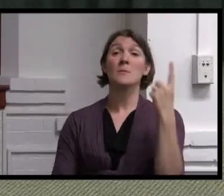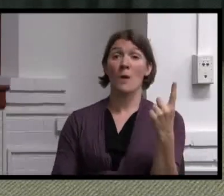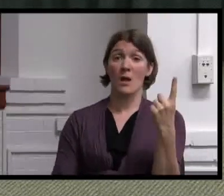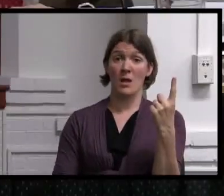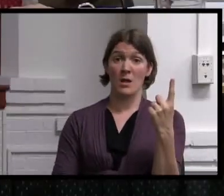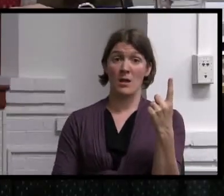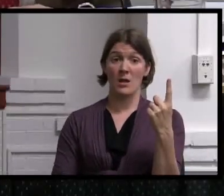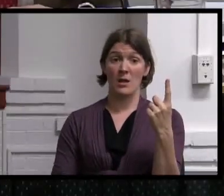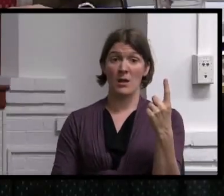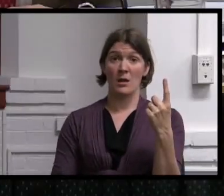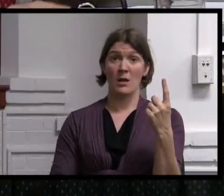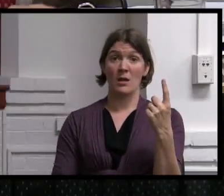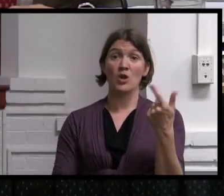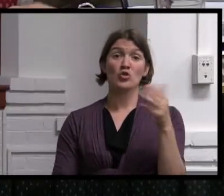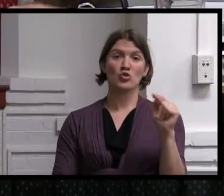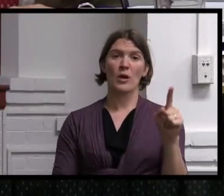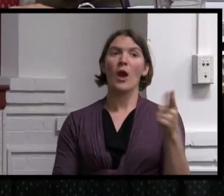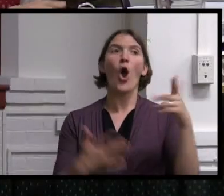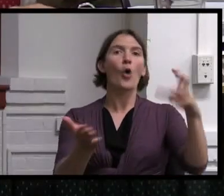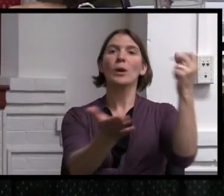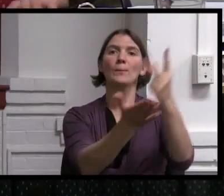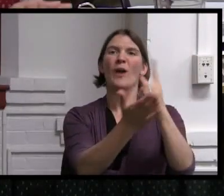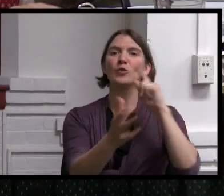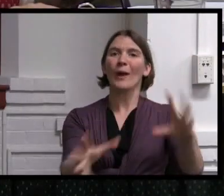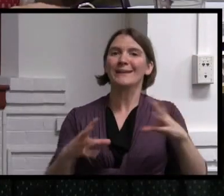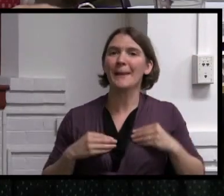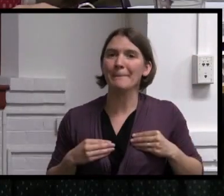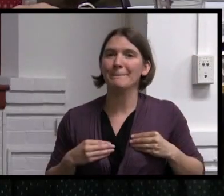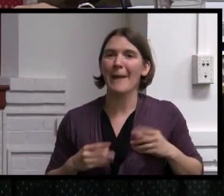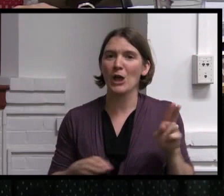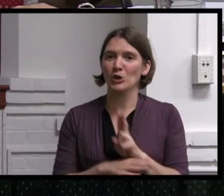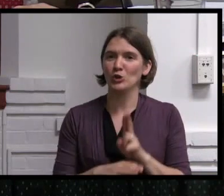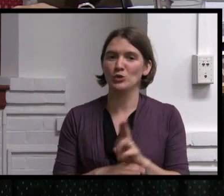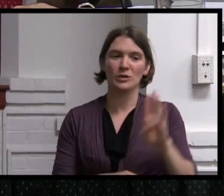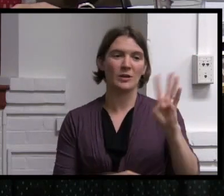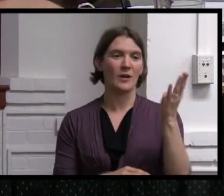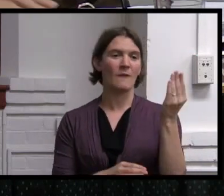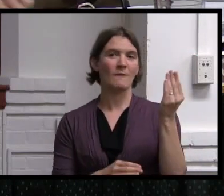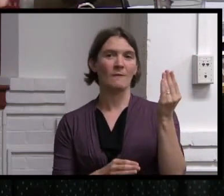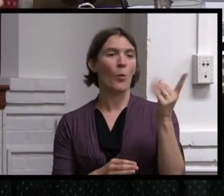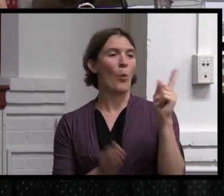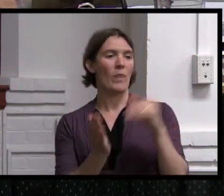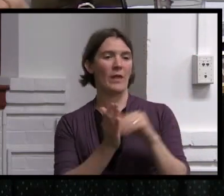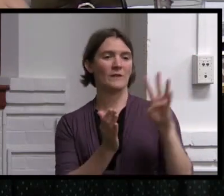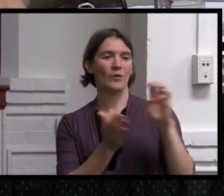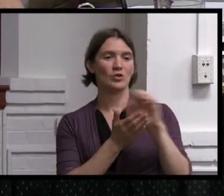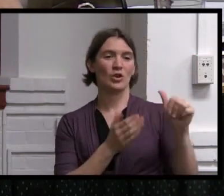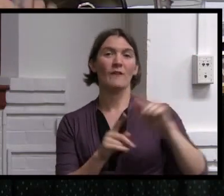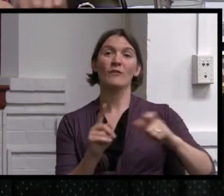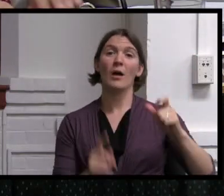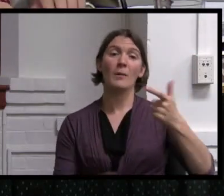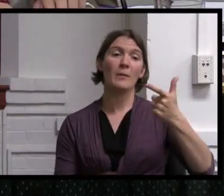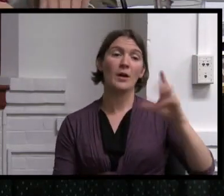you're accepting and appropriating. $1,400 from the Crosby Gannett Fund of the Vermont Community